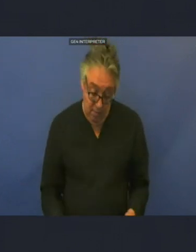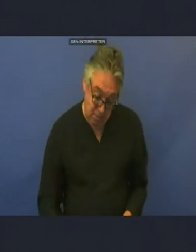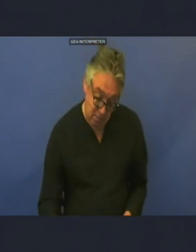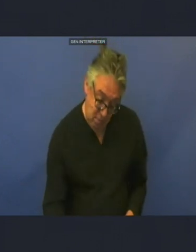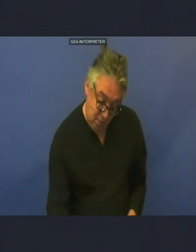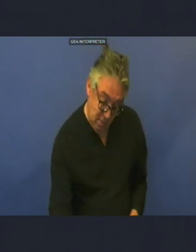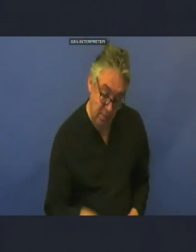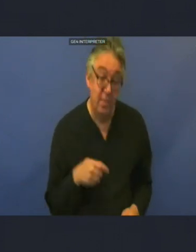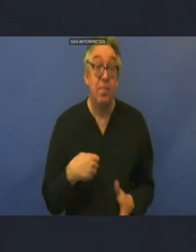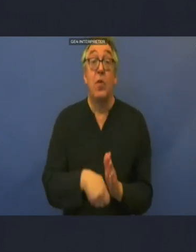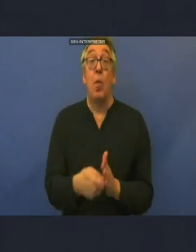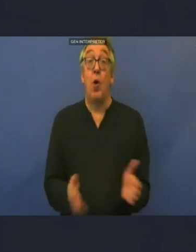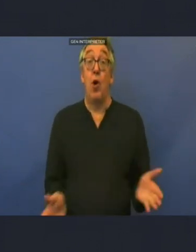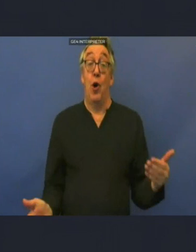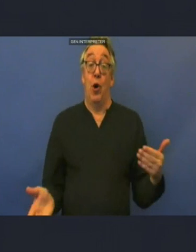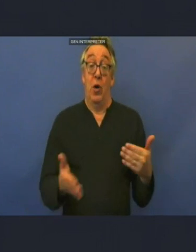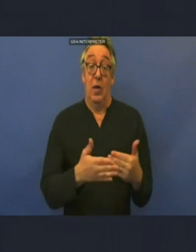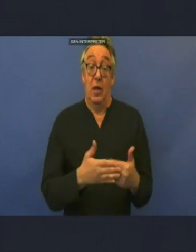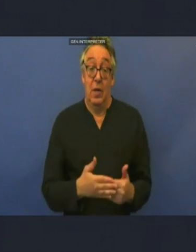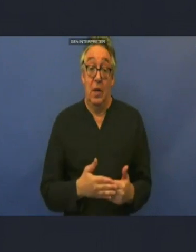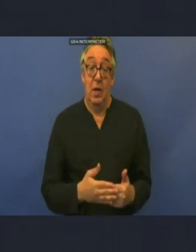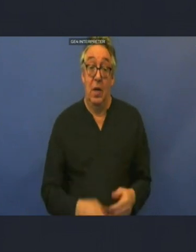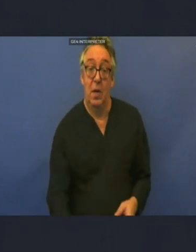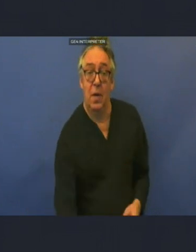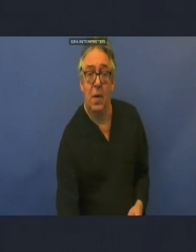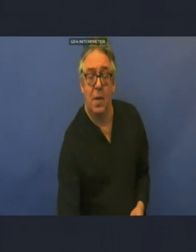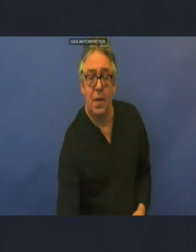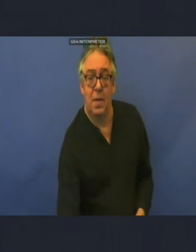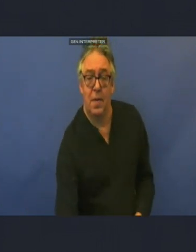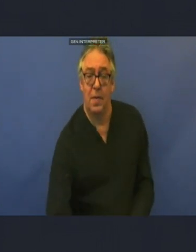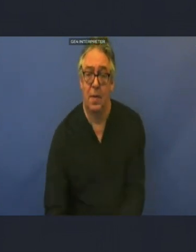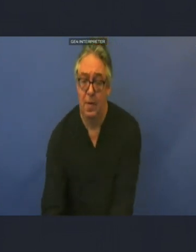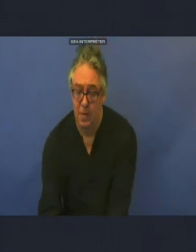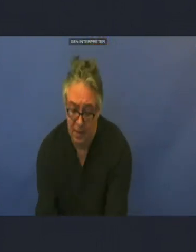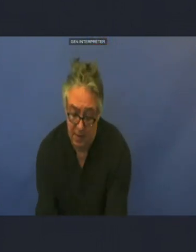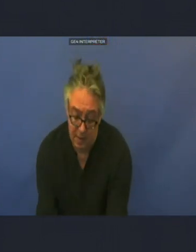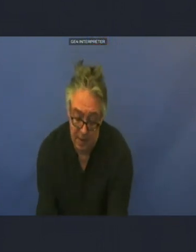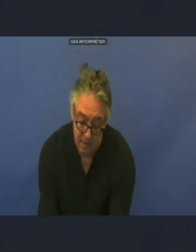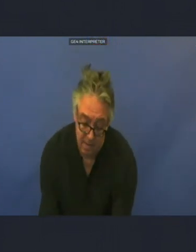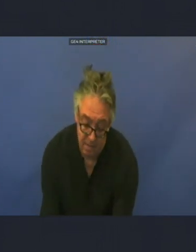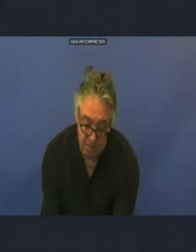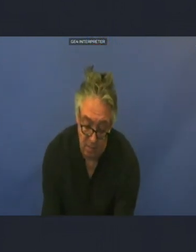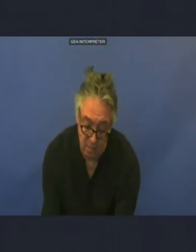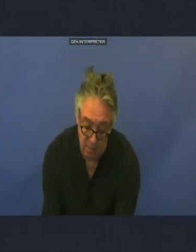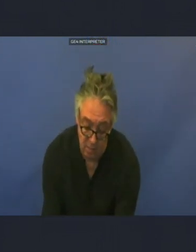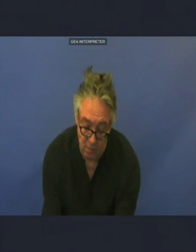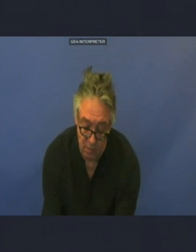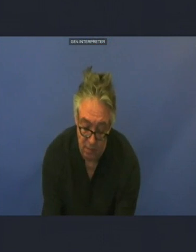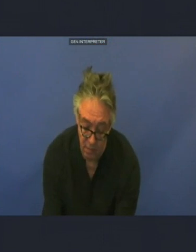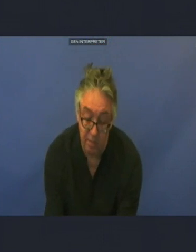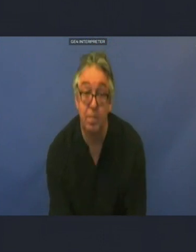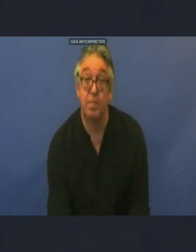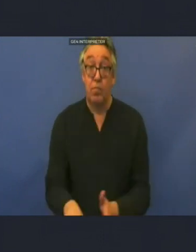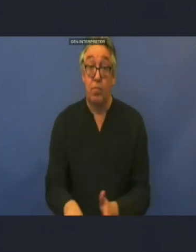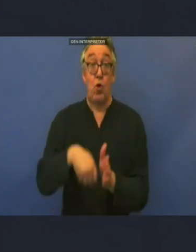Europe with very, very strong bonds. Several survivors' organizations were formed in different